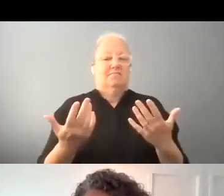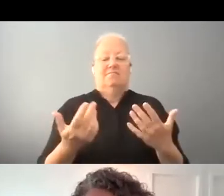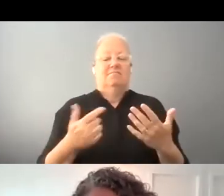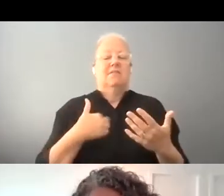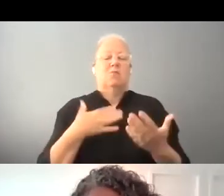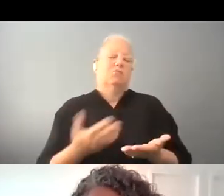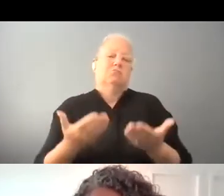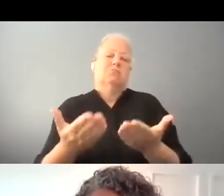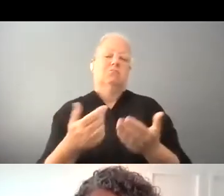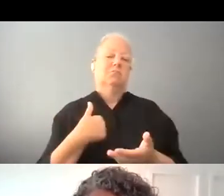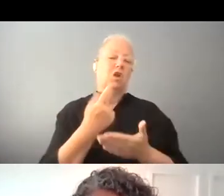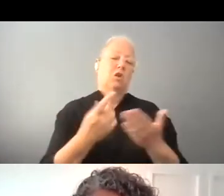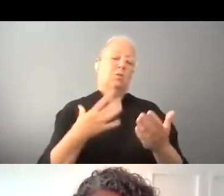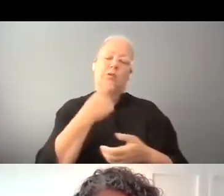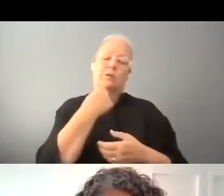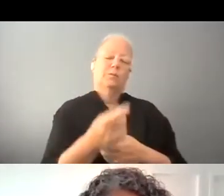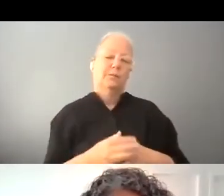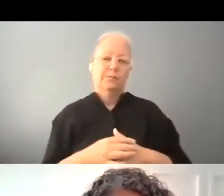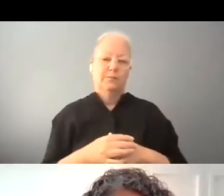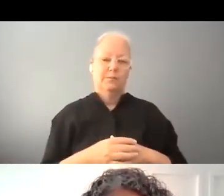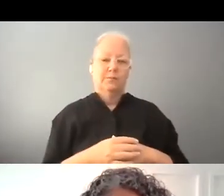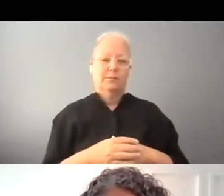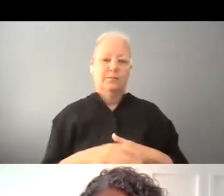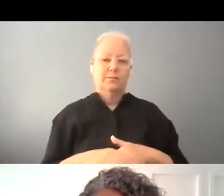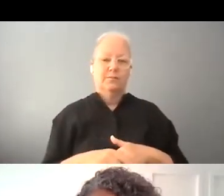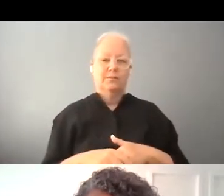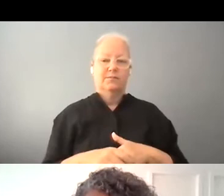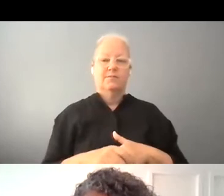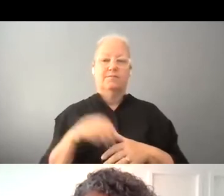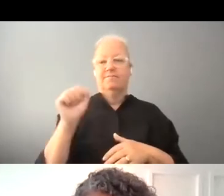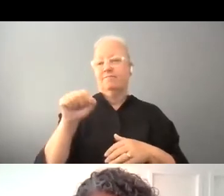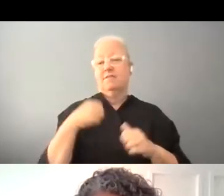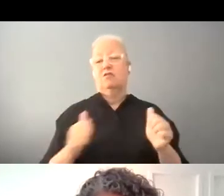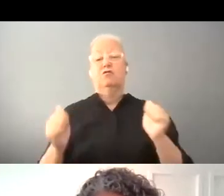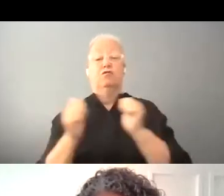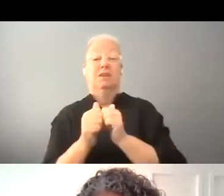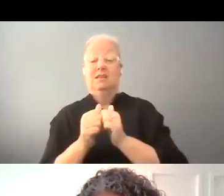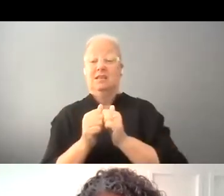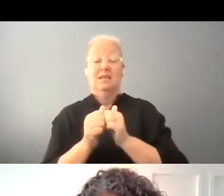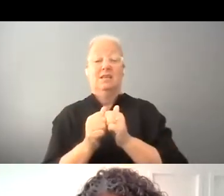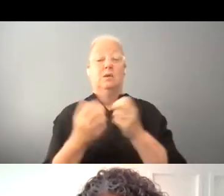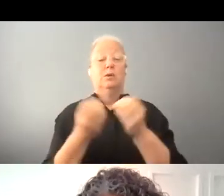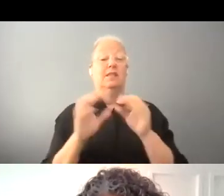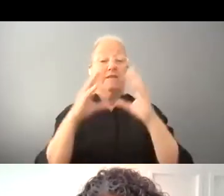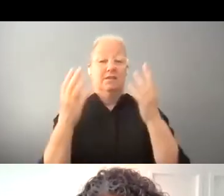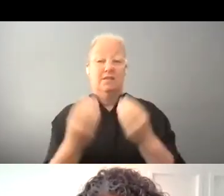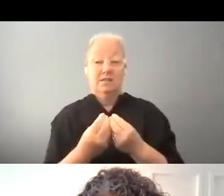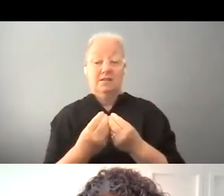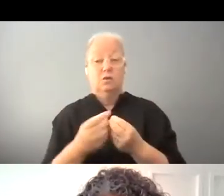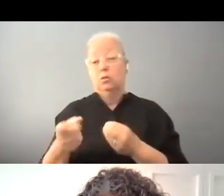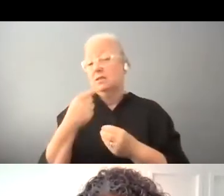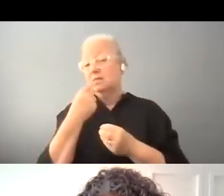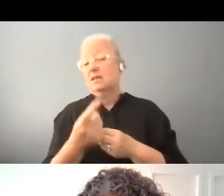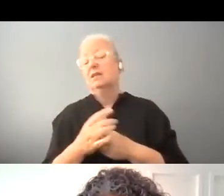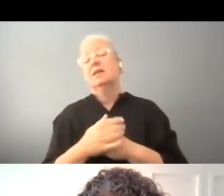to put that out. Yeah, I agree with all of that. But just to add that, I think